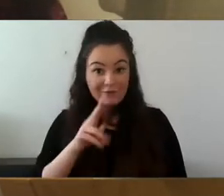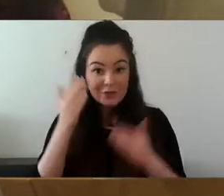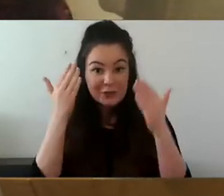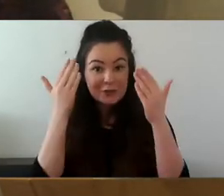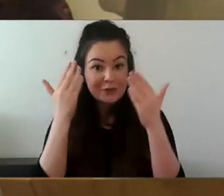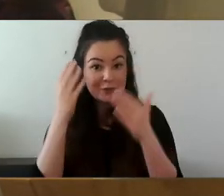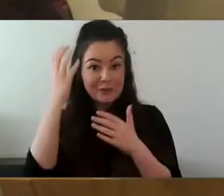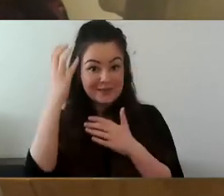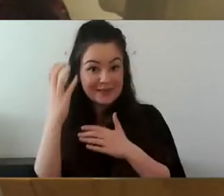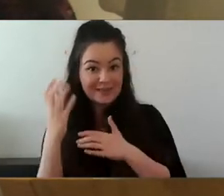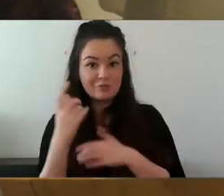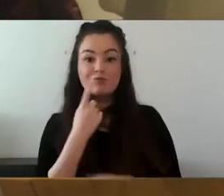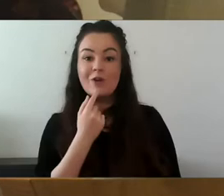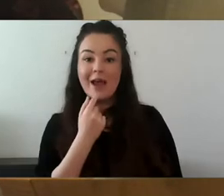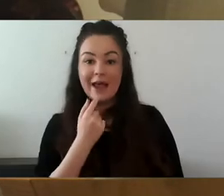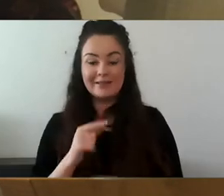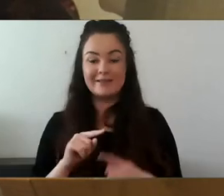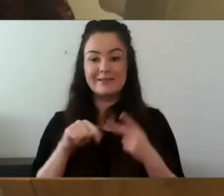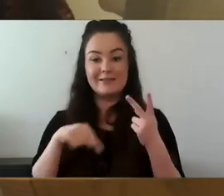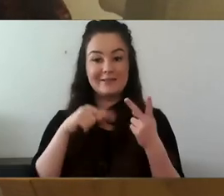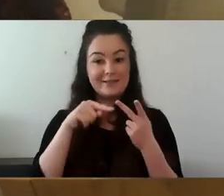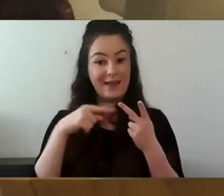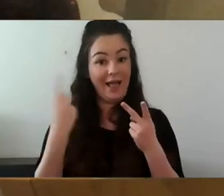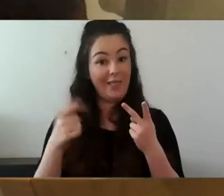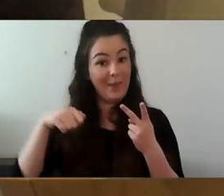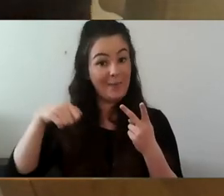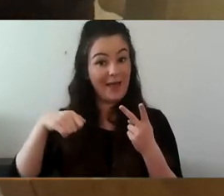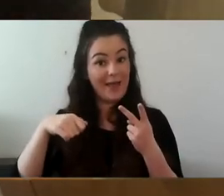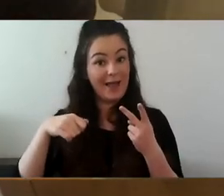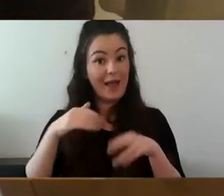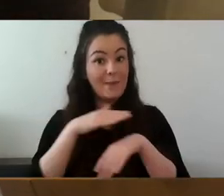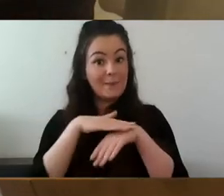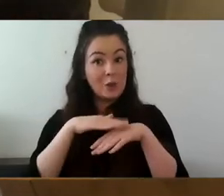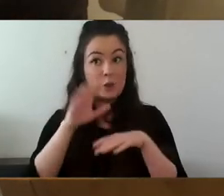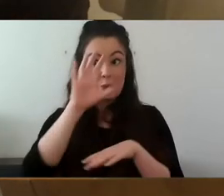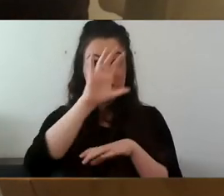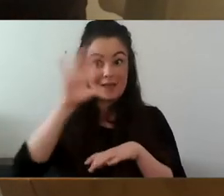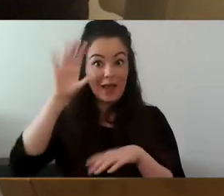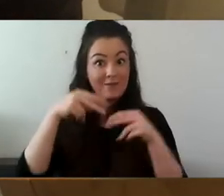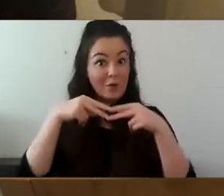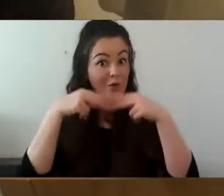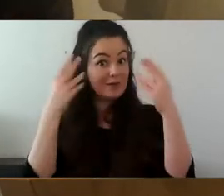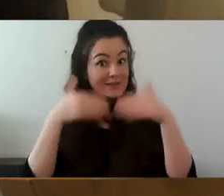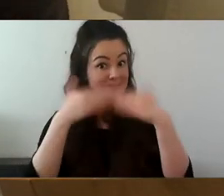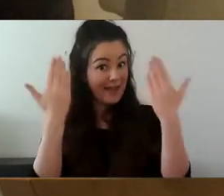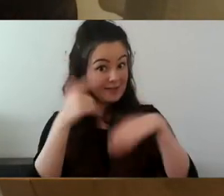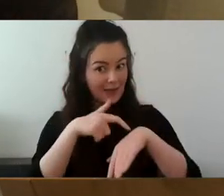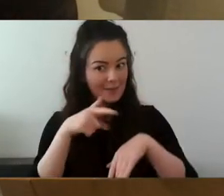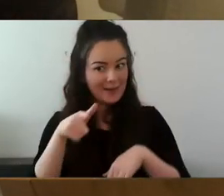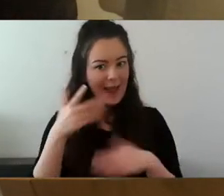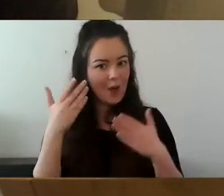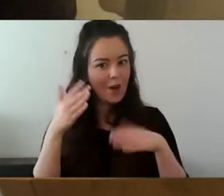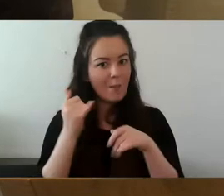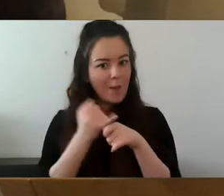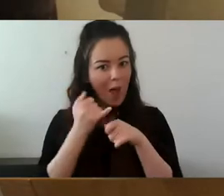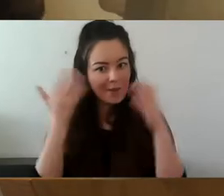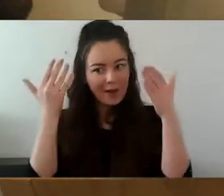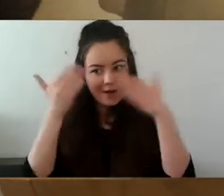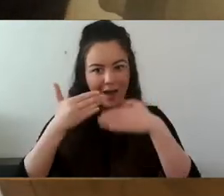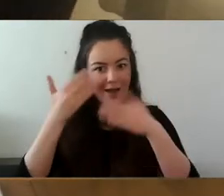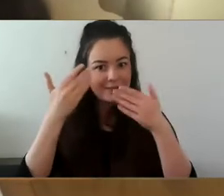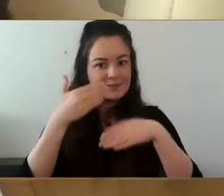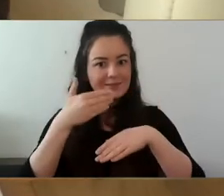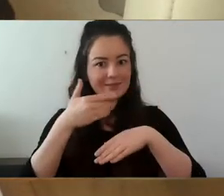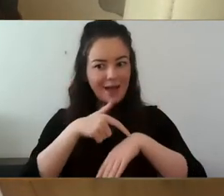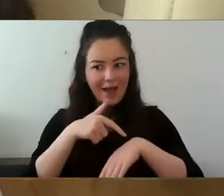the afternoon, the sunset, which is red. I'll have one for the blue sky for the daytime. And now I've got one for the